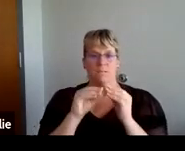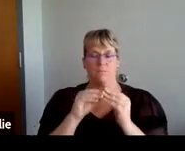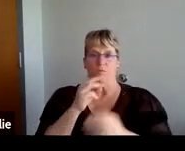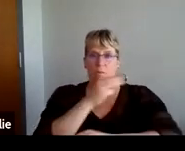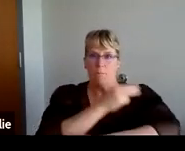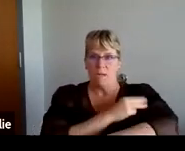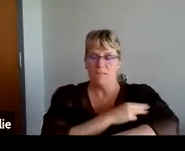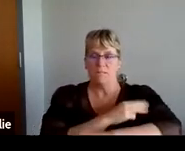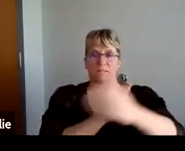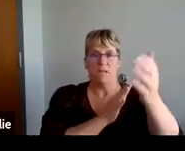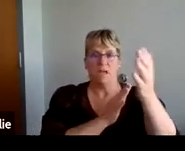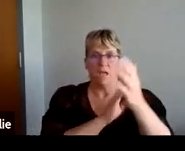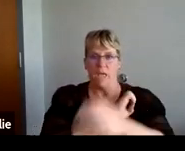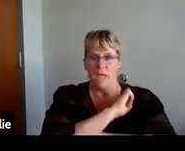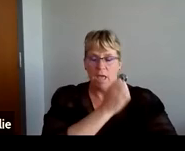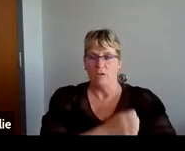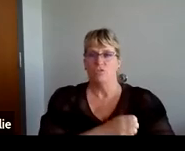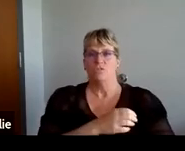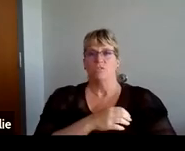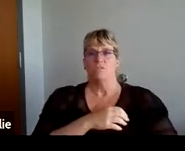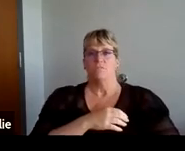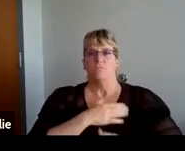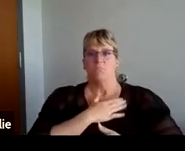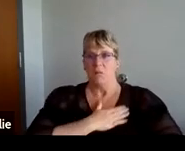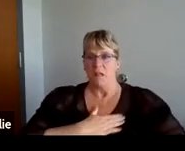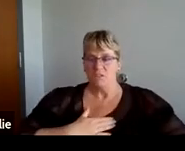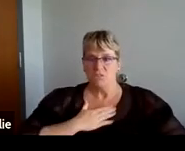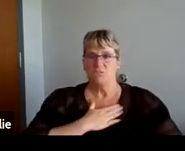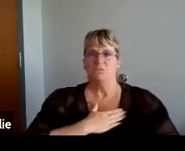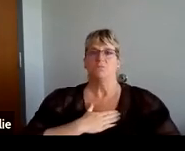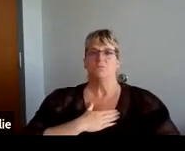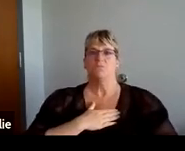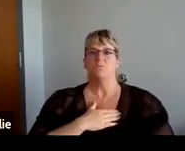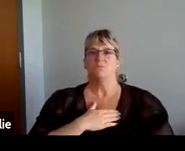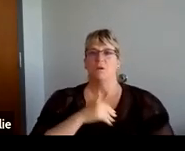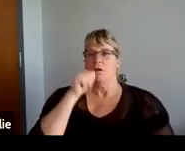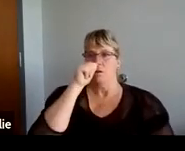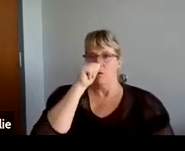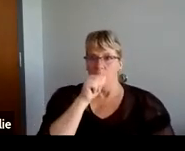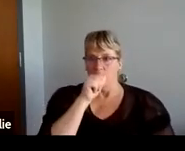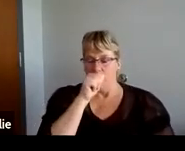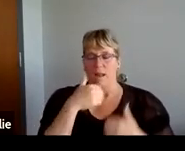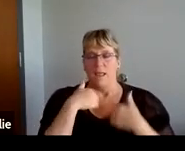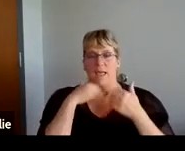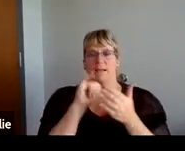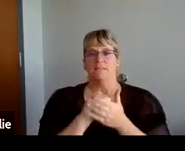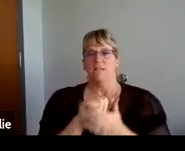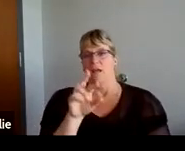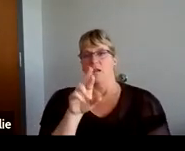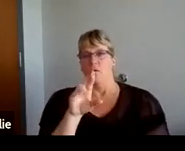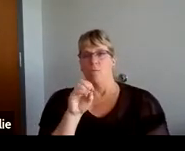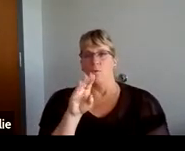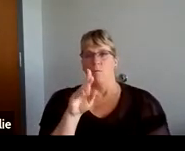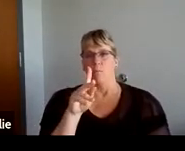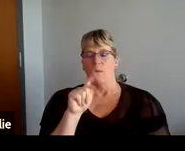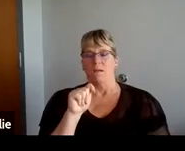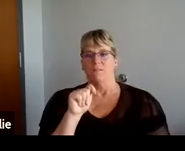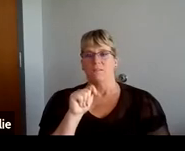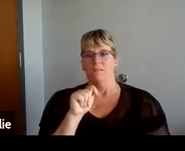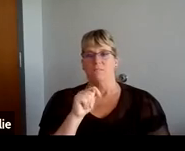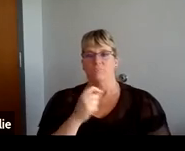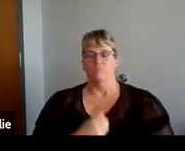our motivation, our reward, our pleasure. We've talked about that. Cocaine gives that robust release.